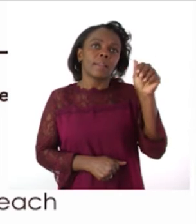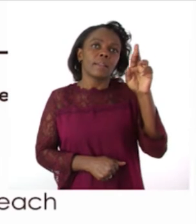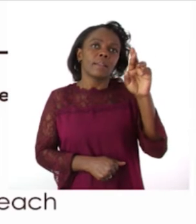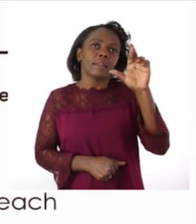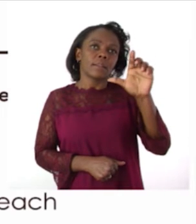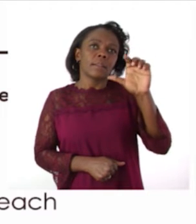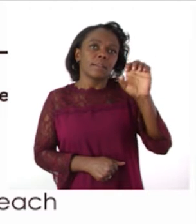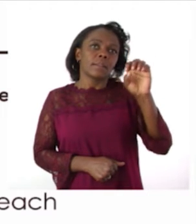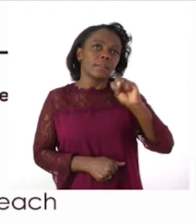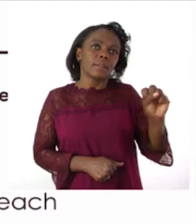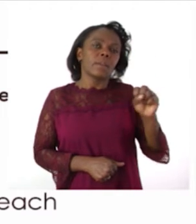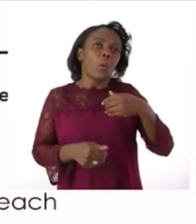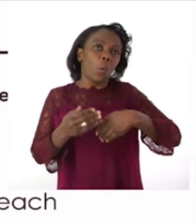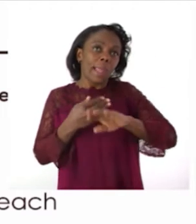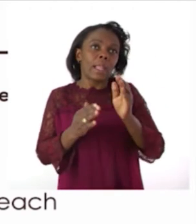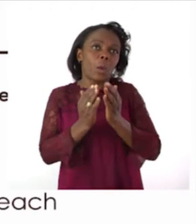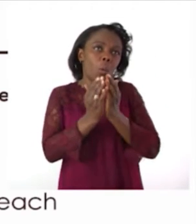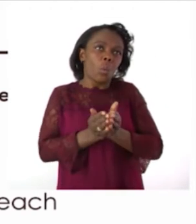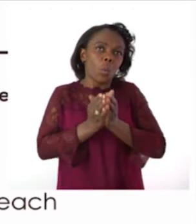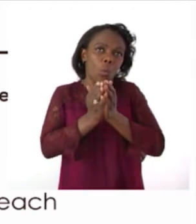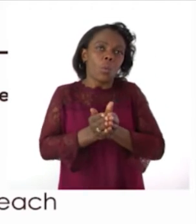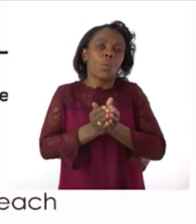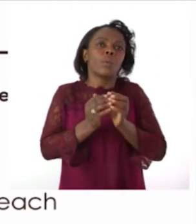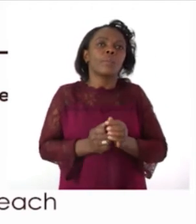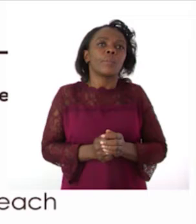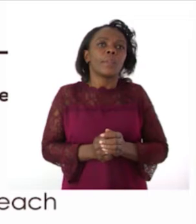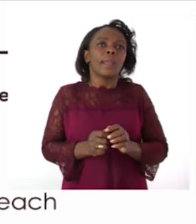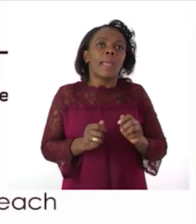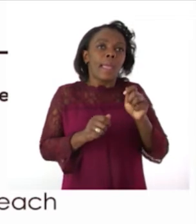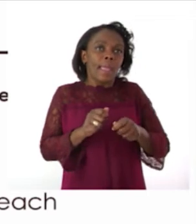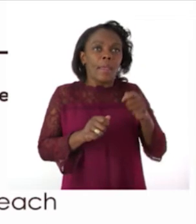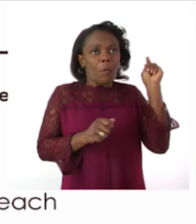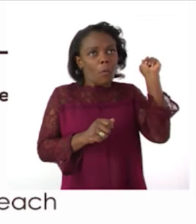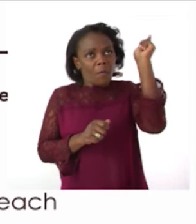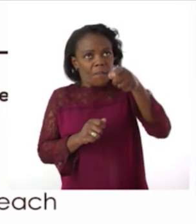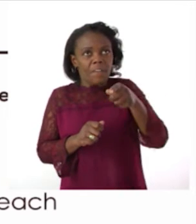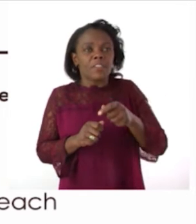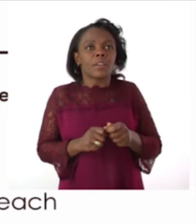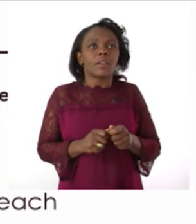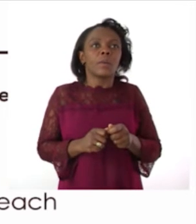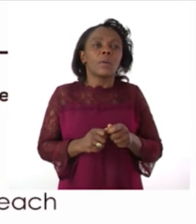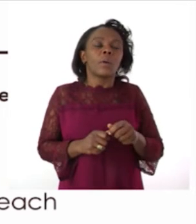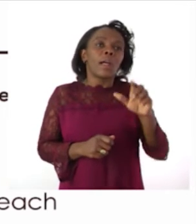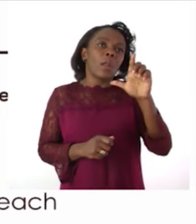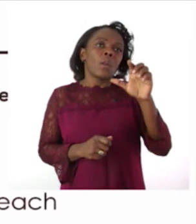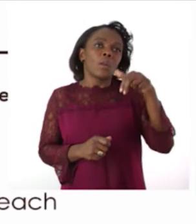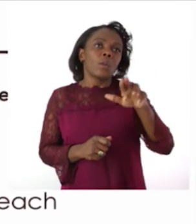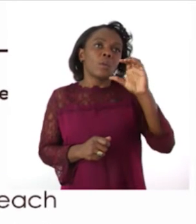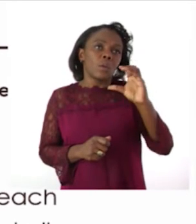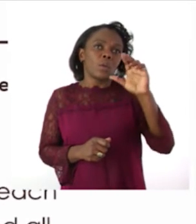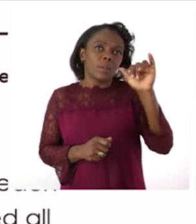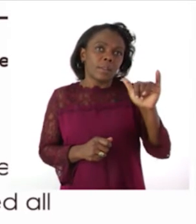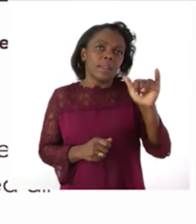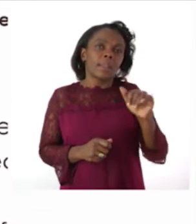way from the shore in a boat and fished, while Lucy and I gathered sea mosses. We took off